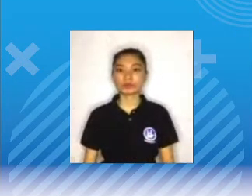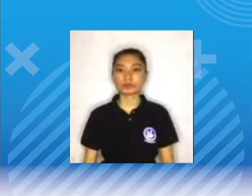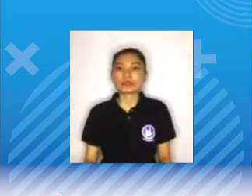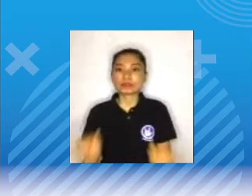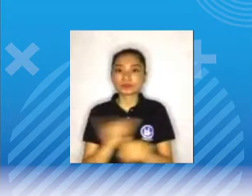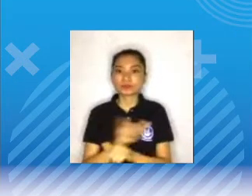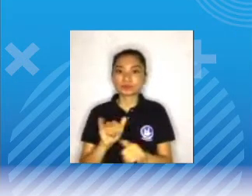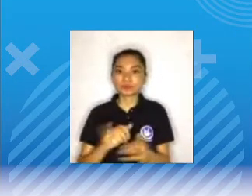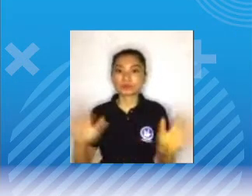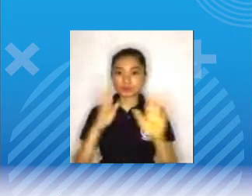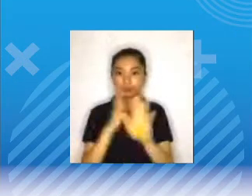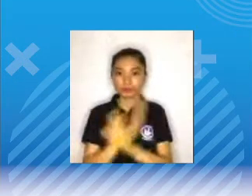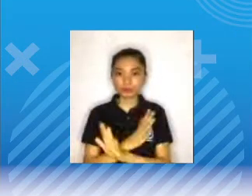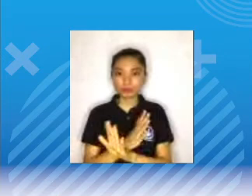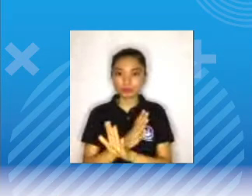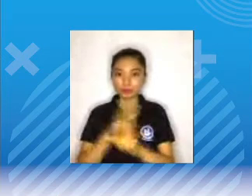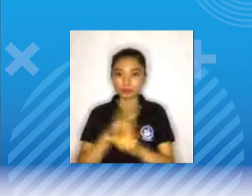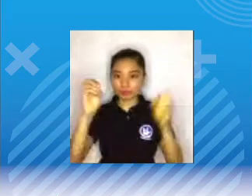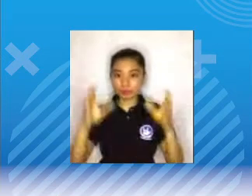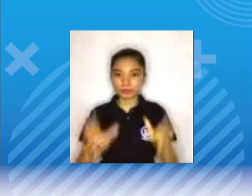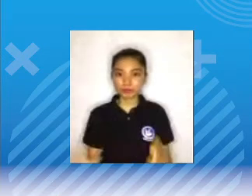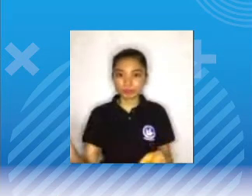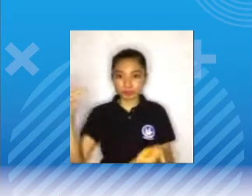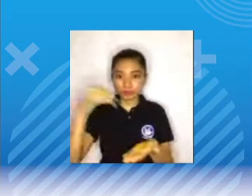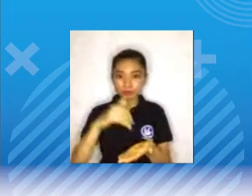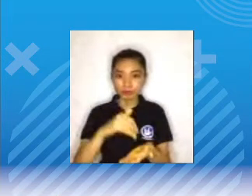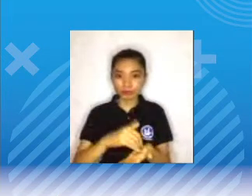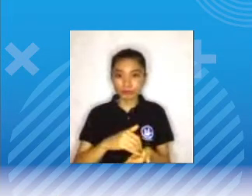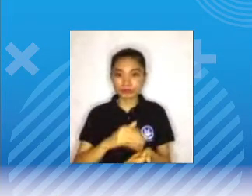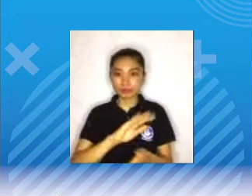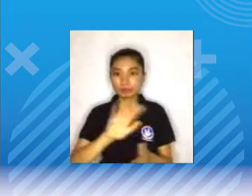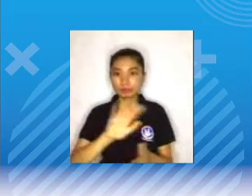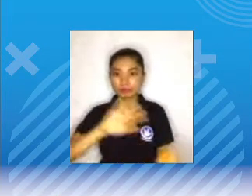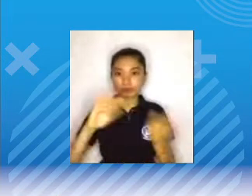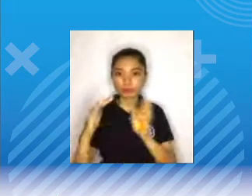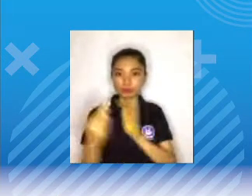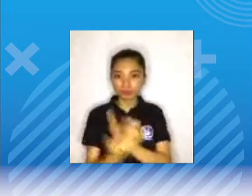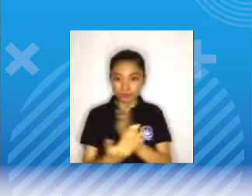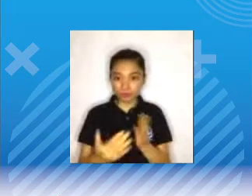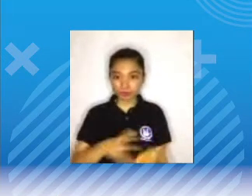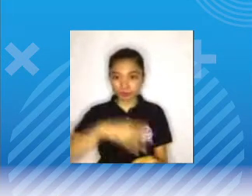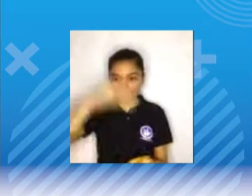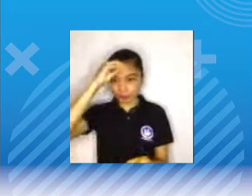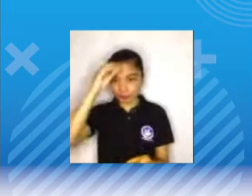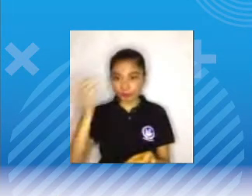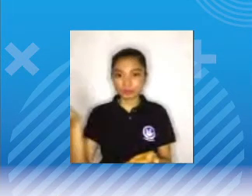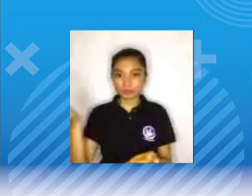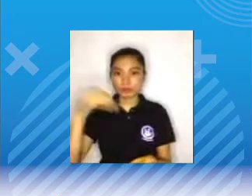paradigm to a learner-centered one whole requires strengthened teachers'